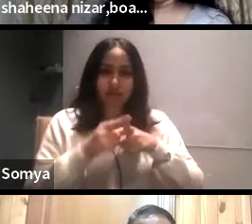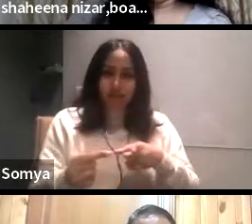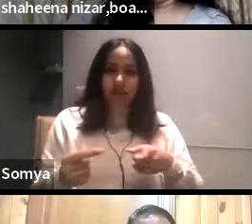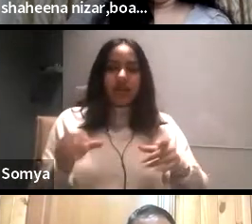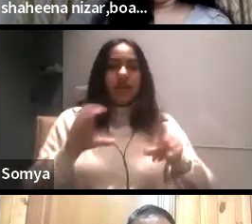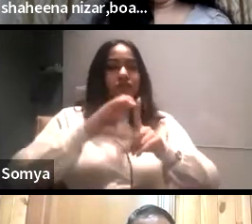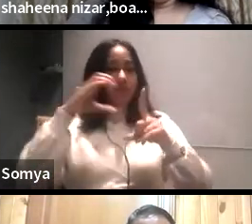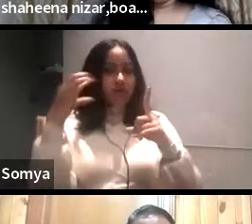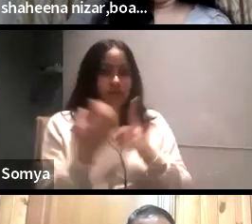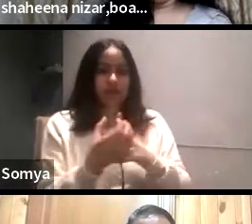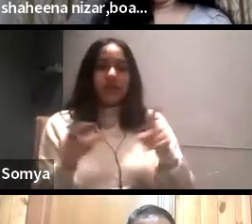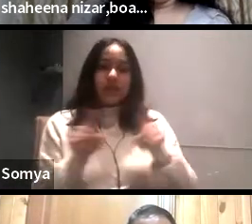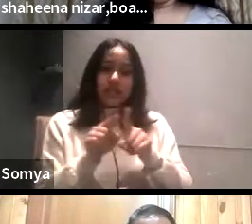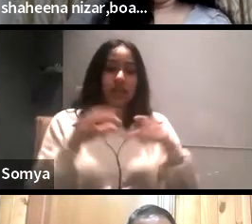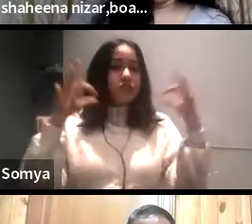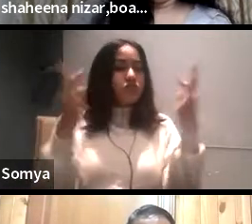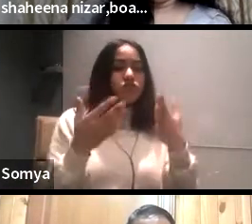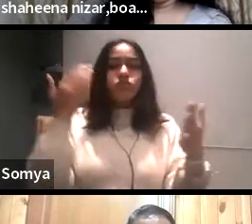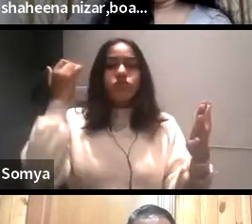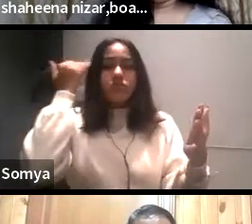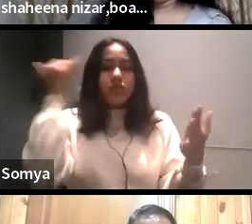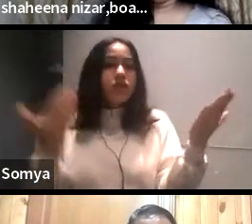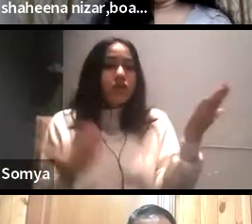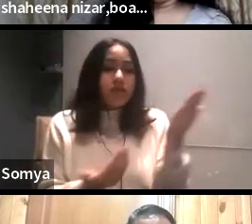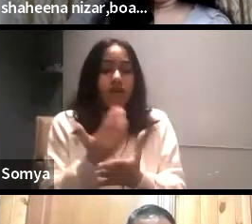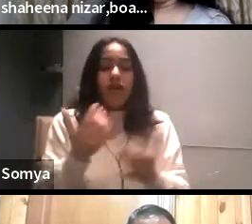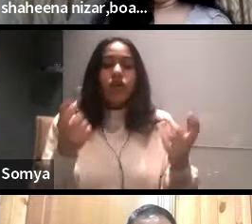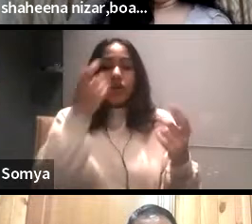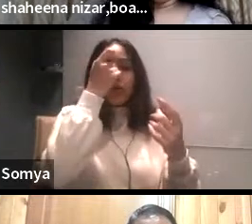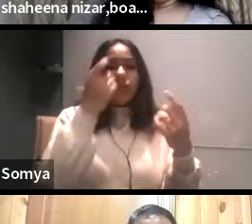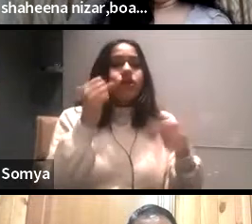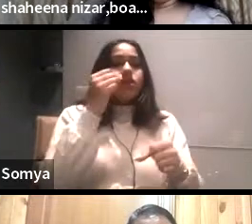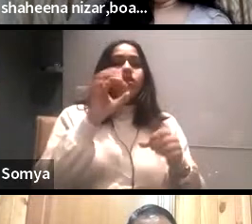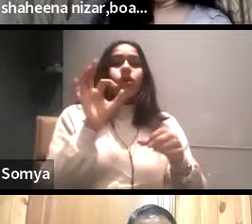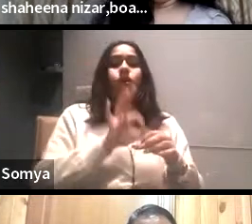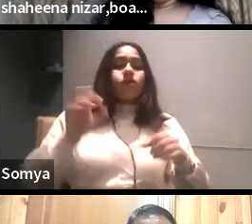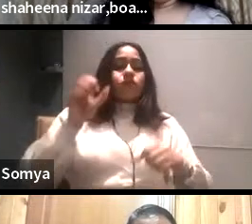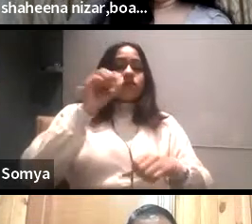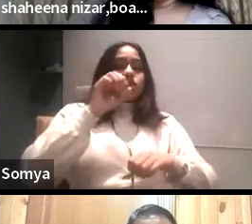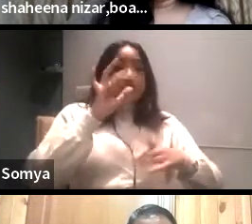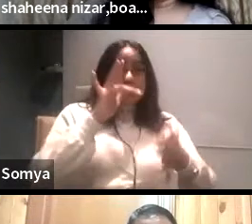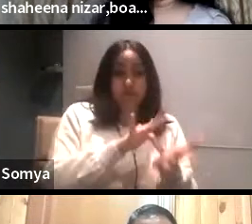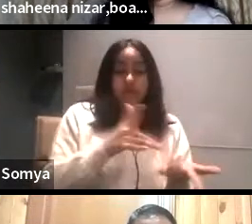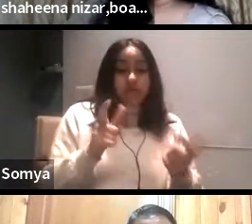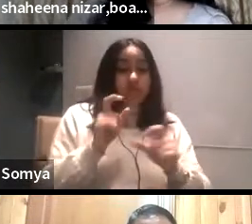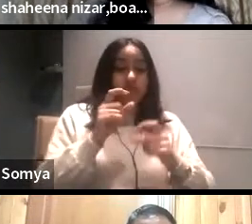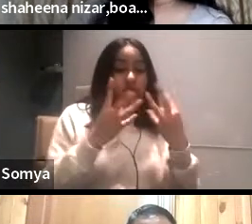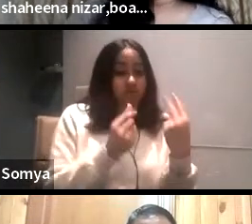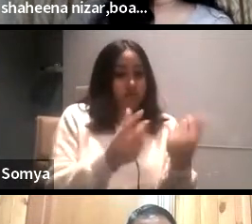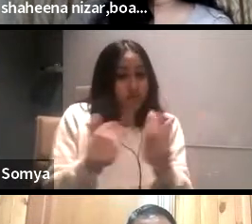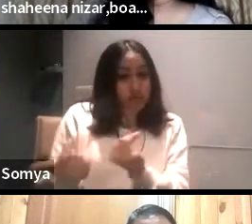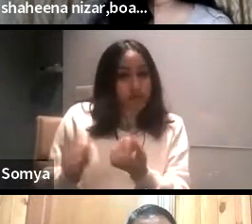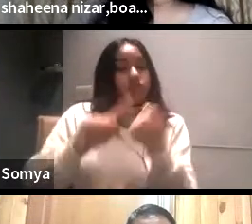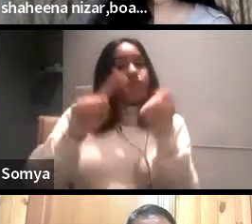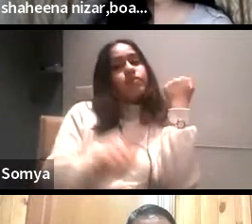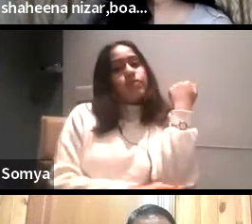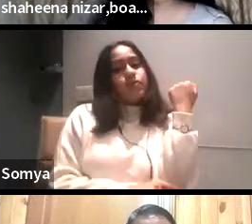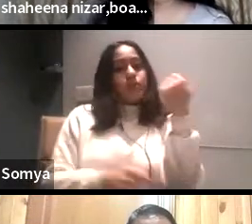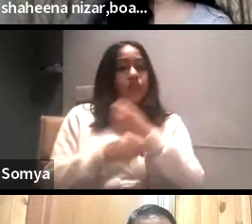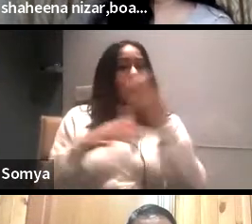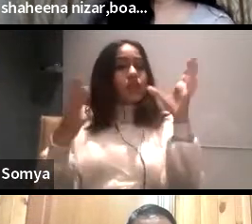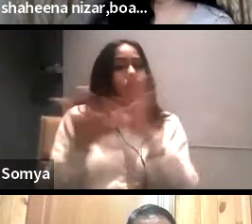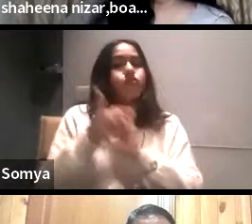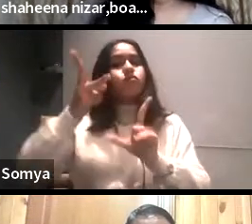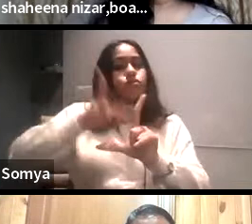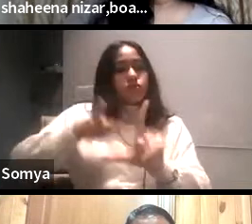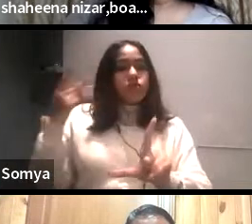culture, we are building very innovative workforce solutions for global companies. And in last 2